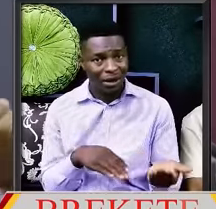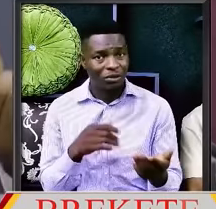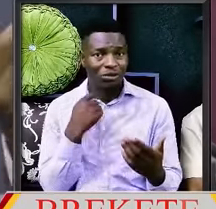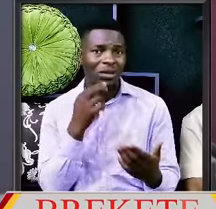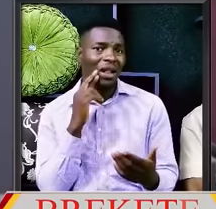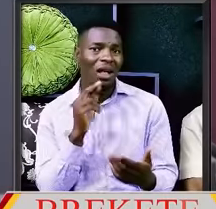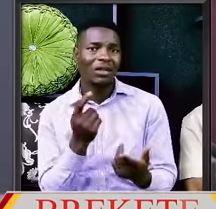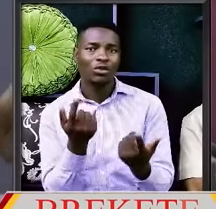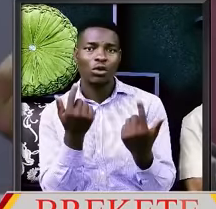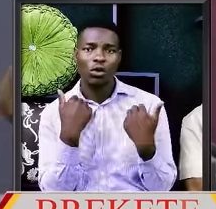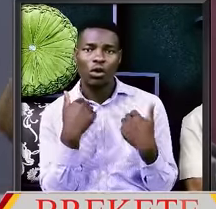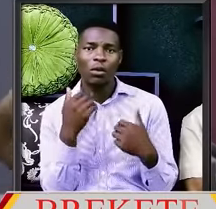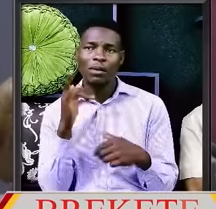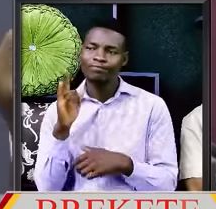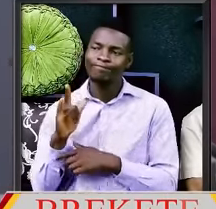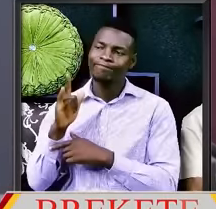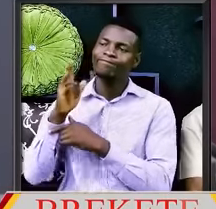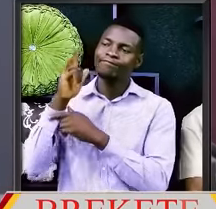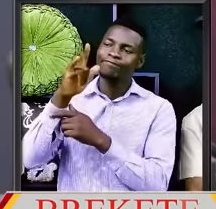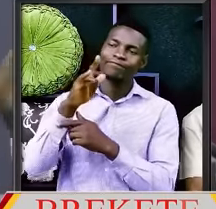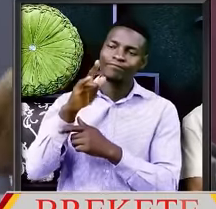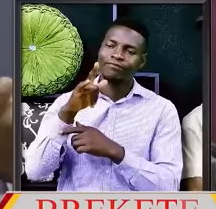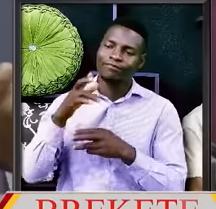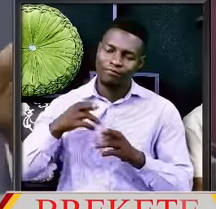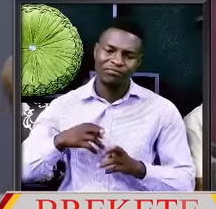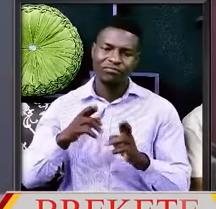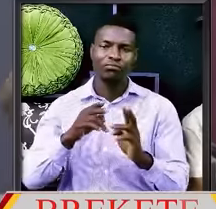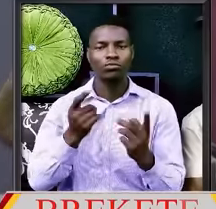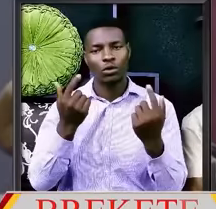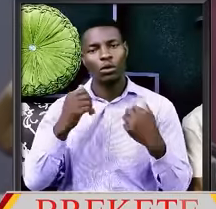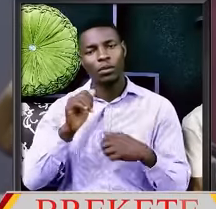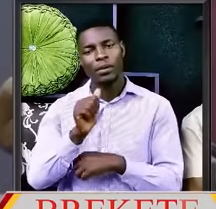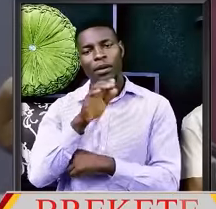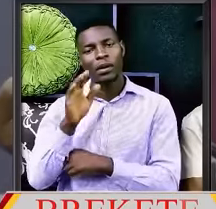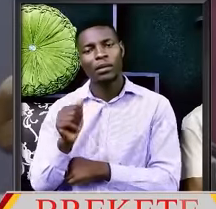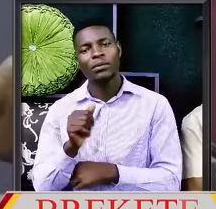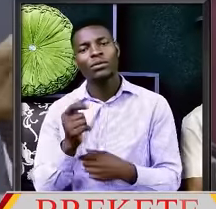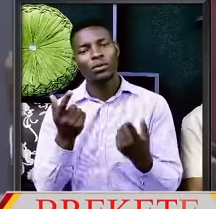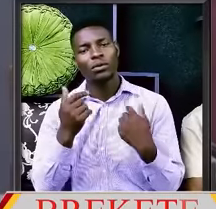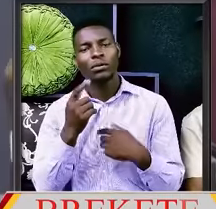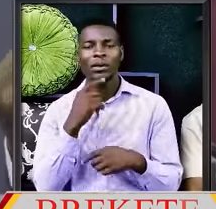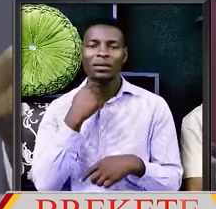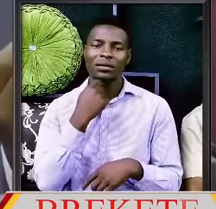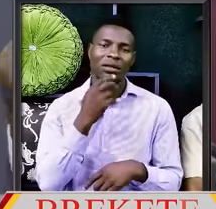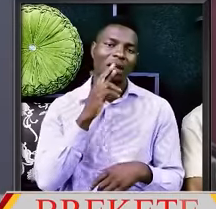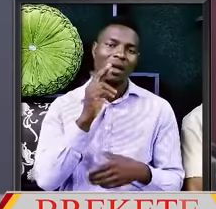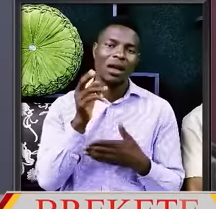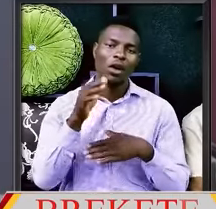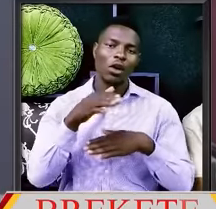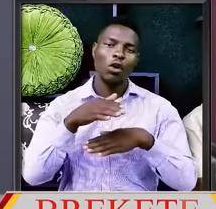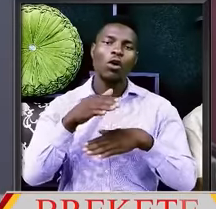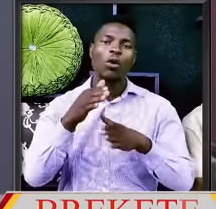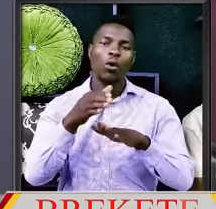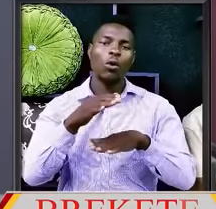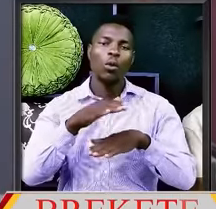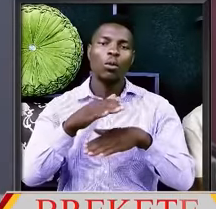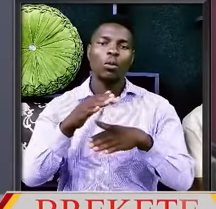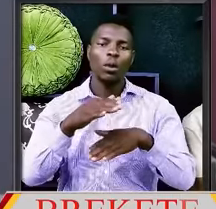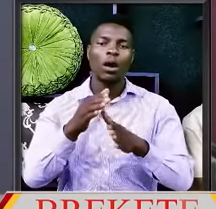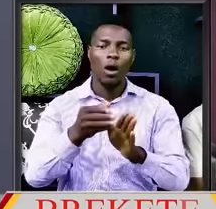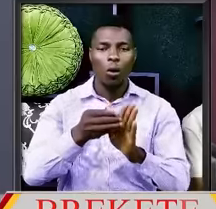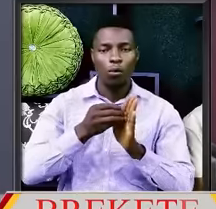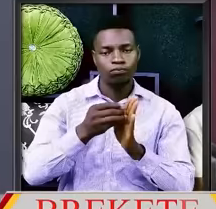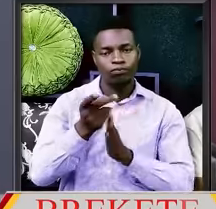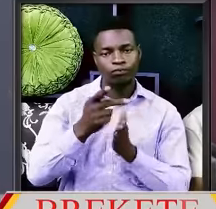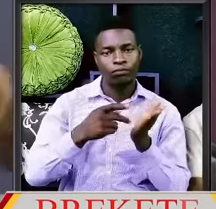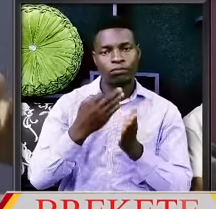make she enter either aeroplane or road to come Abuja to come talk her own side of the story, unless a correspondent go deal with her.